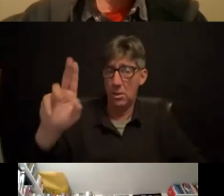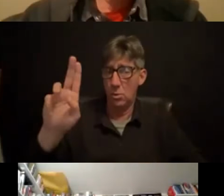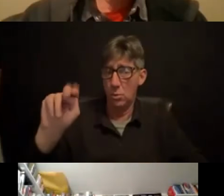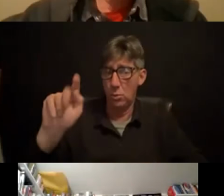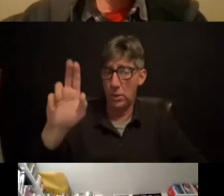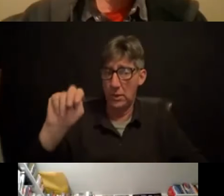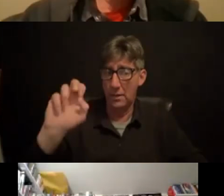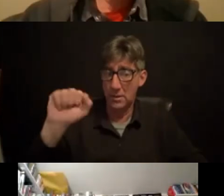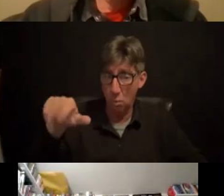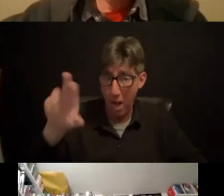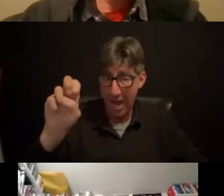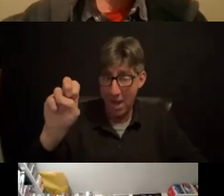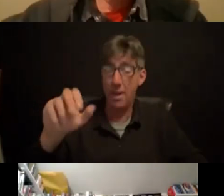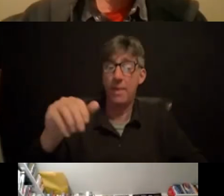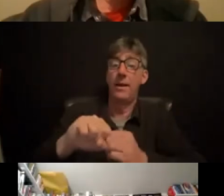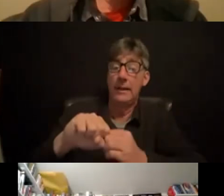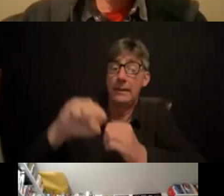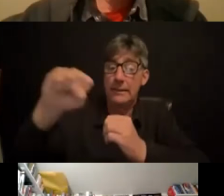Tufts.